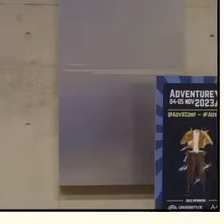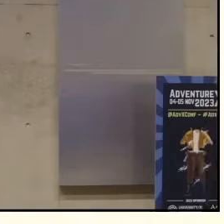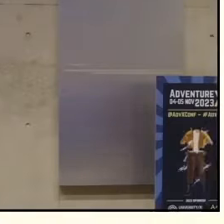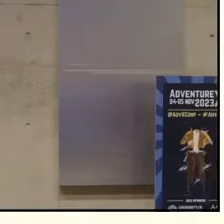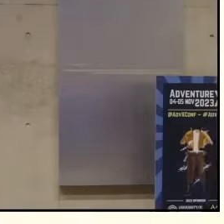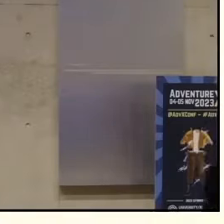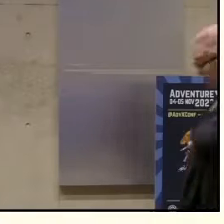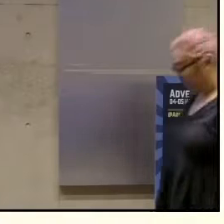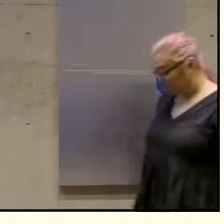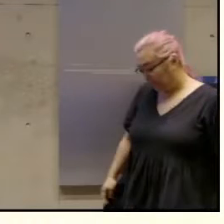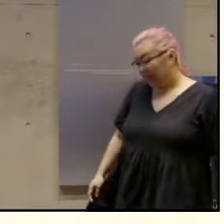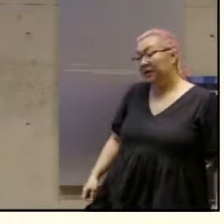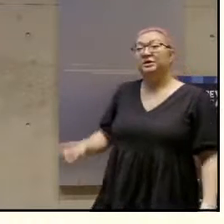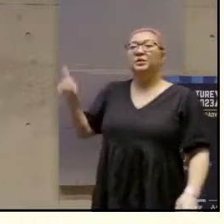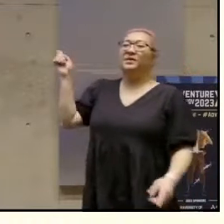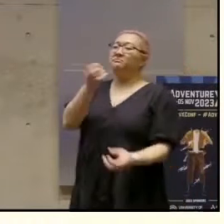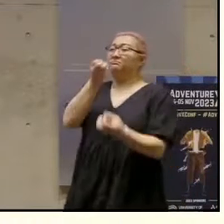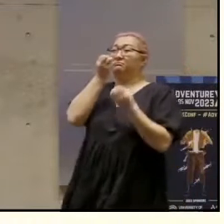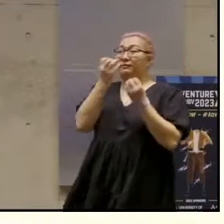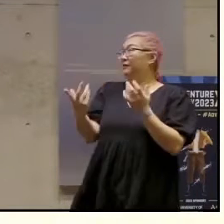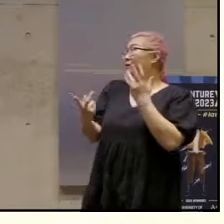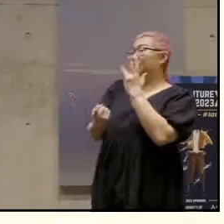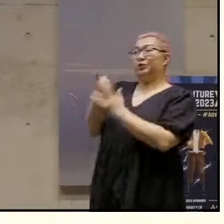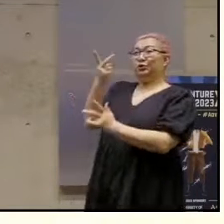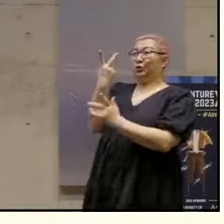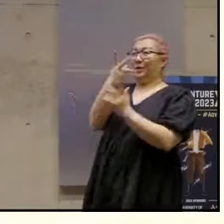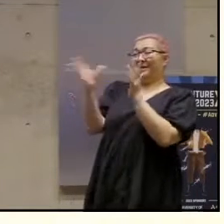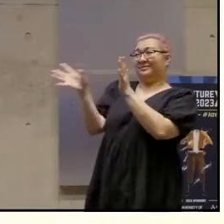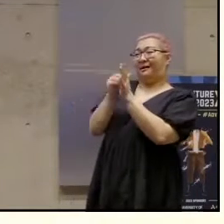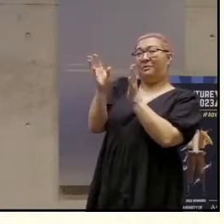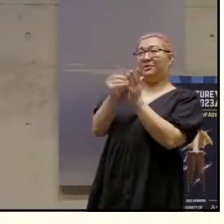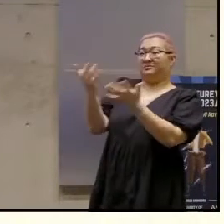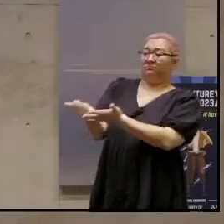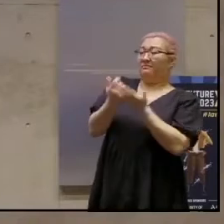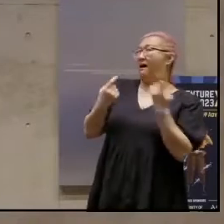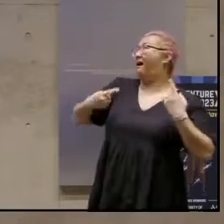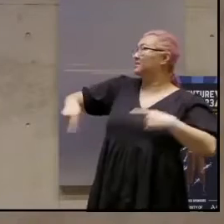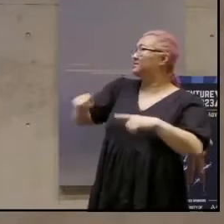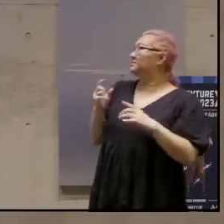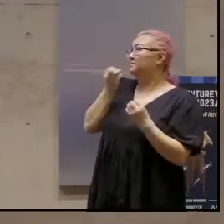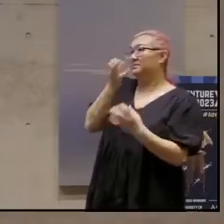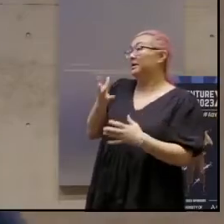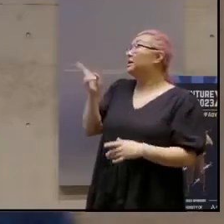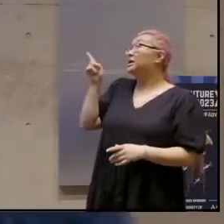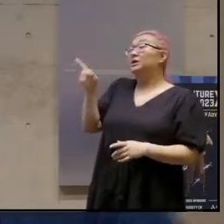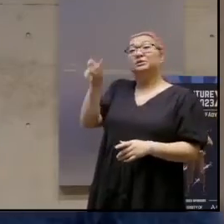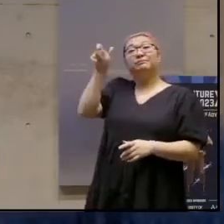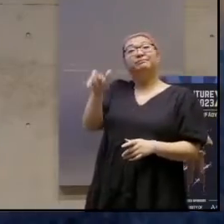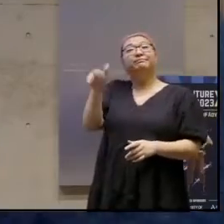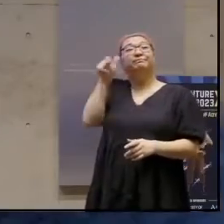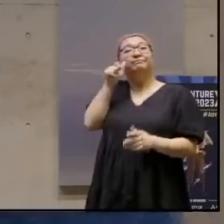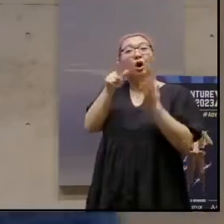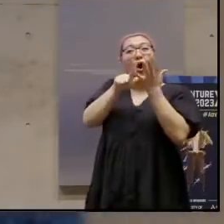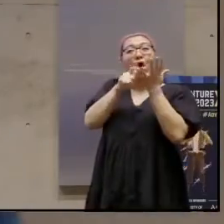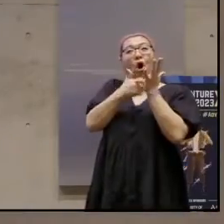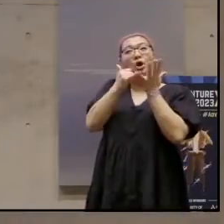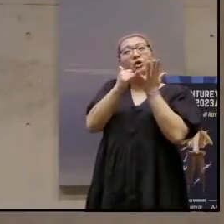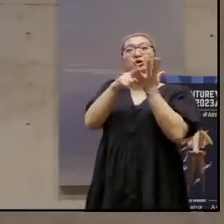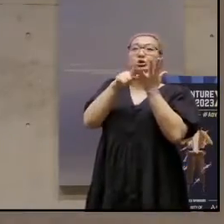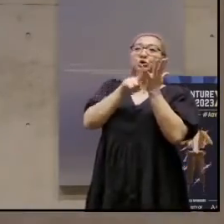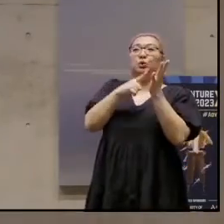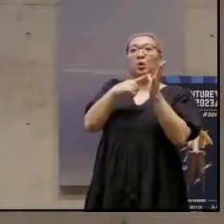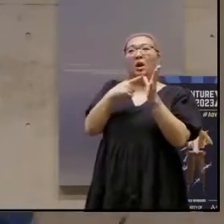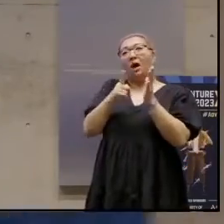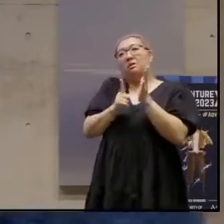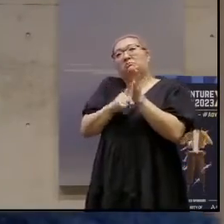for decades. And of course, as usually, we usually don't listen to them. So this is Ursula K. Le Guin, who is passed,